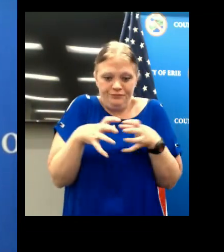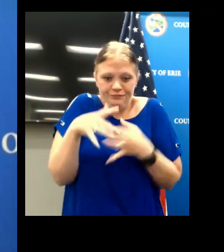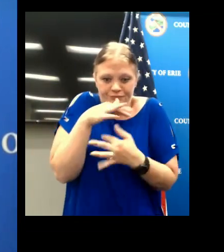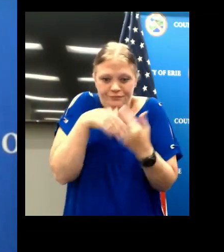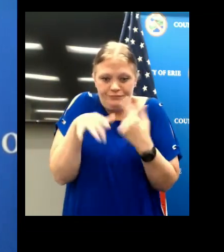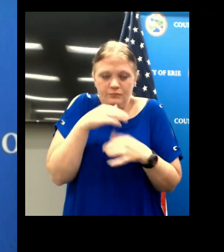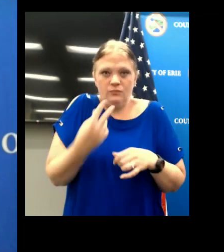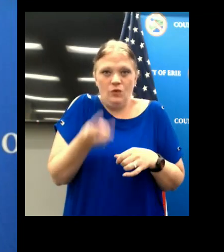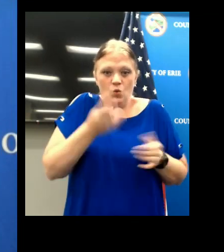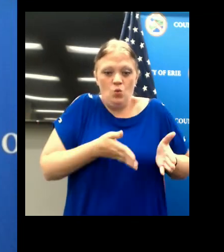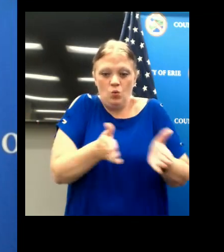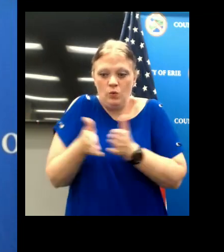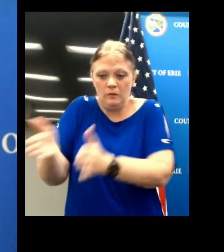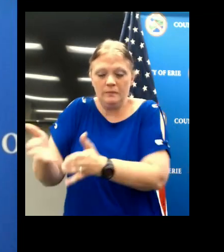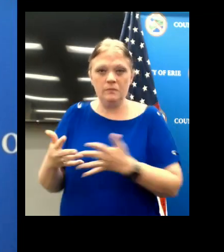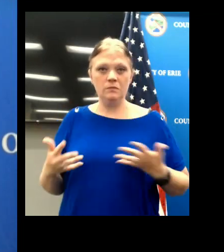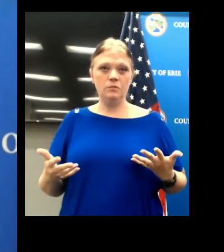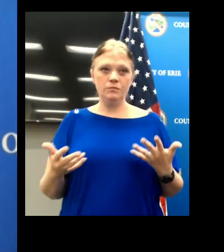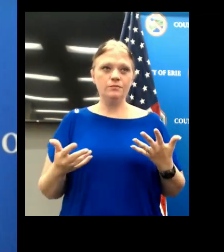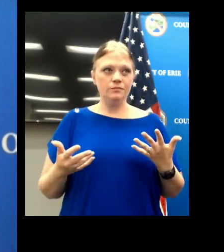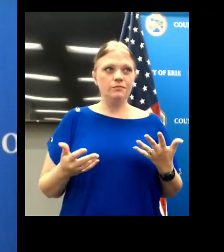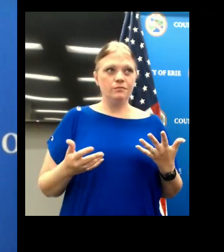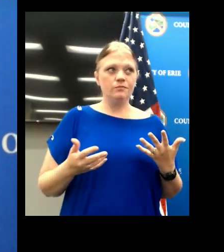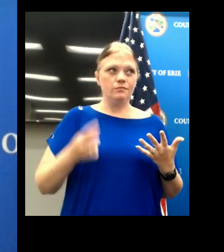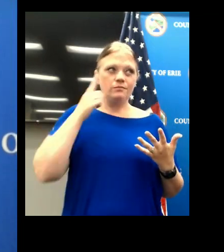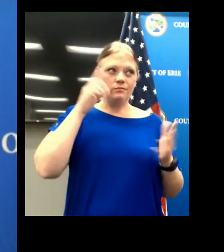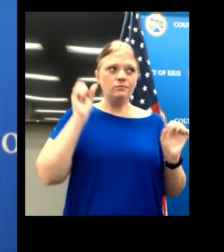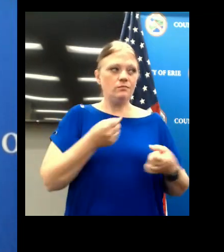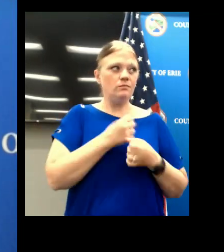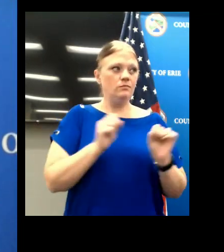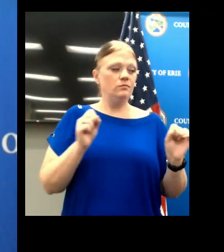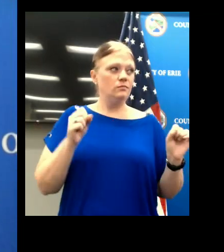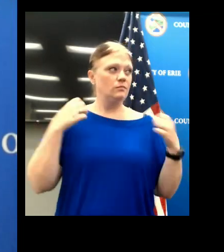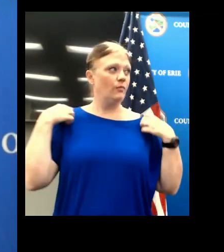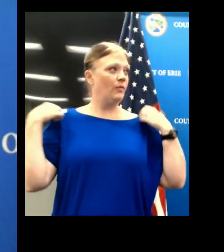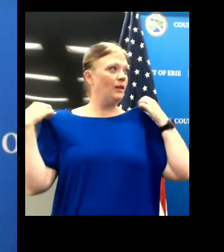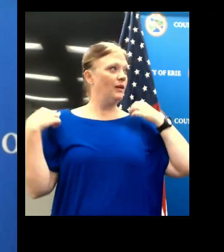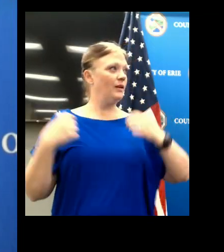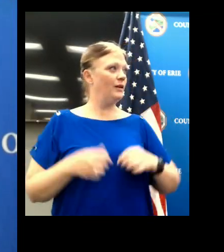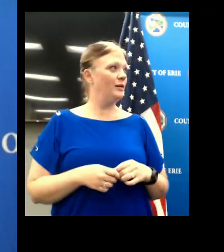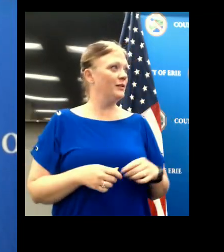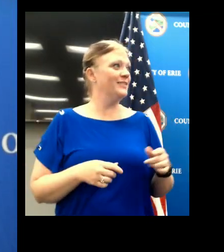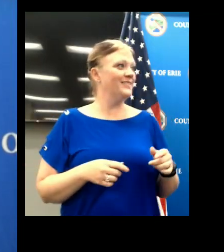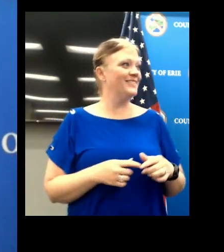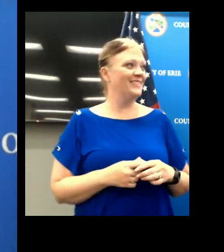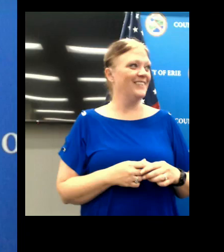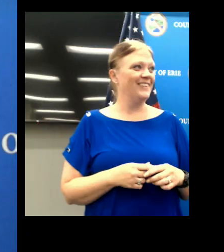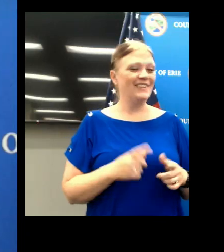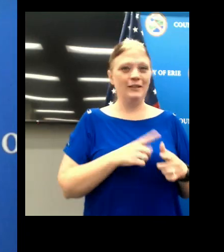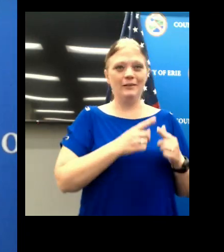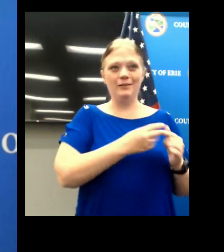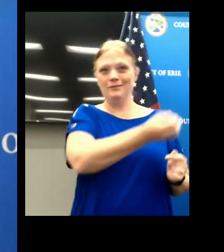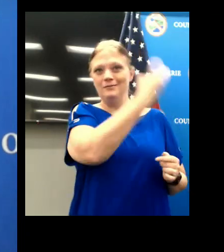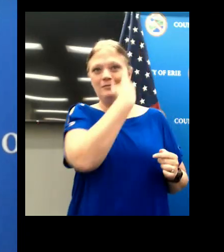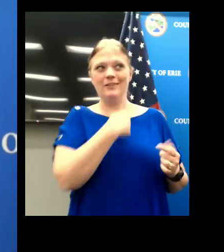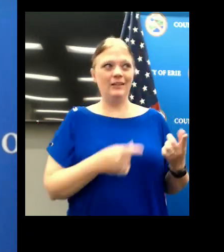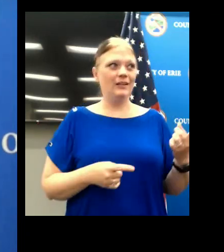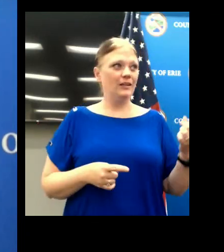2 alleys, 2 lanes. I think they can do it safely. Oops, a little extra sound there.